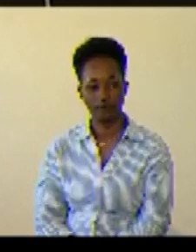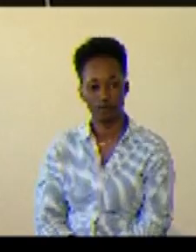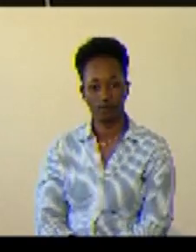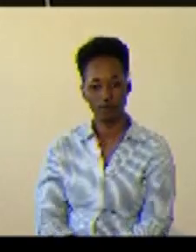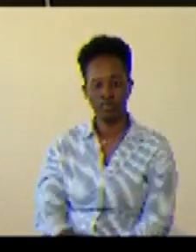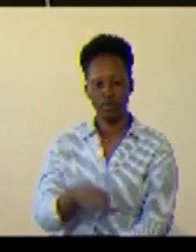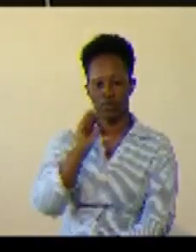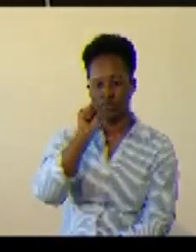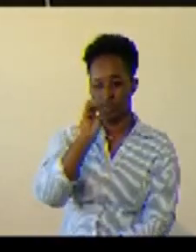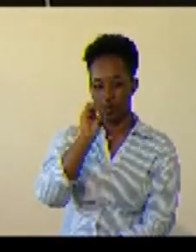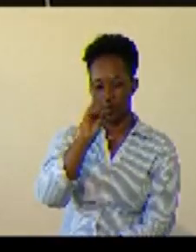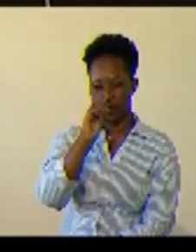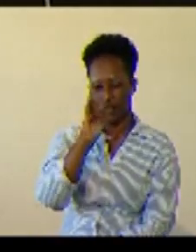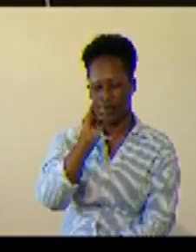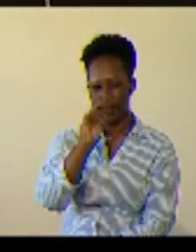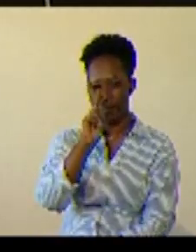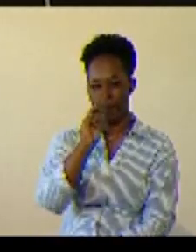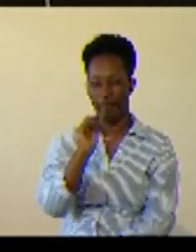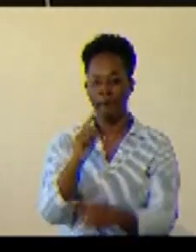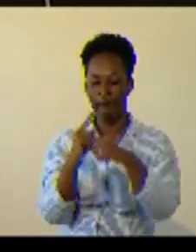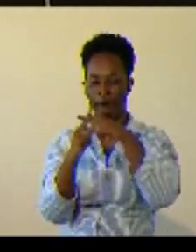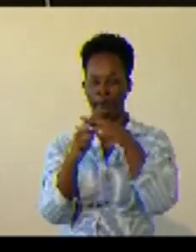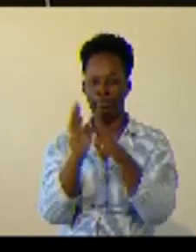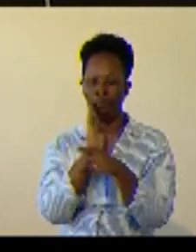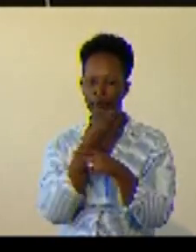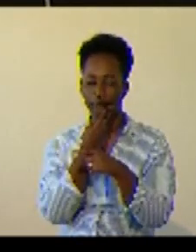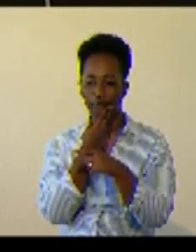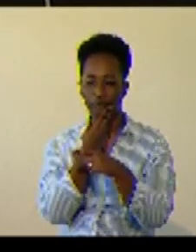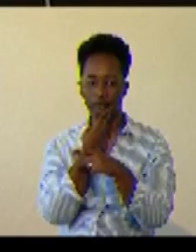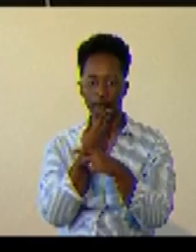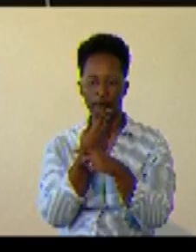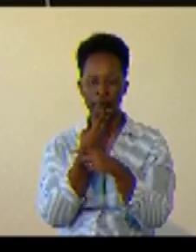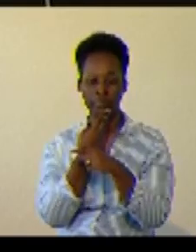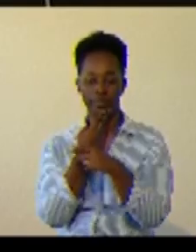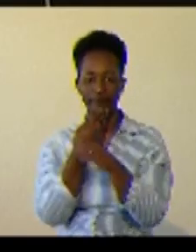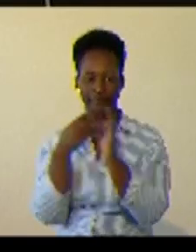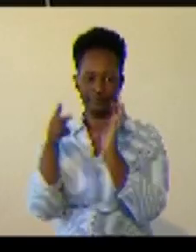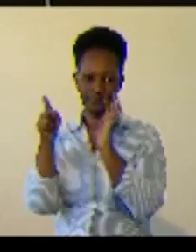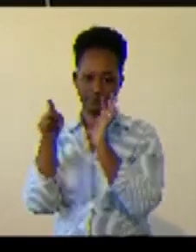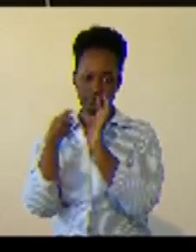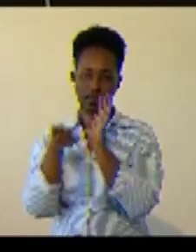with water? We produce sodium hydroxide